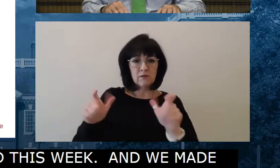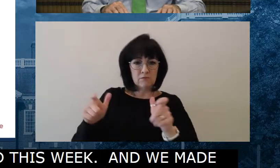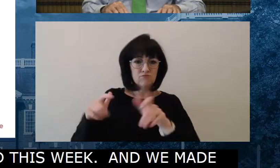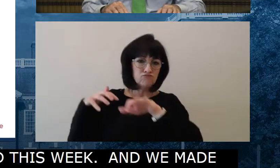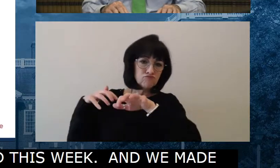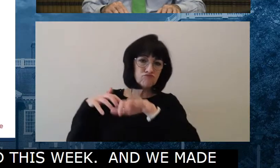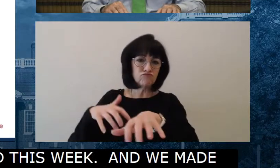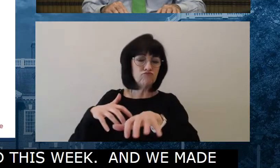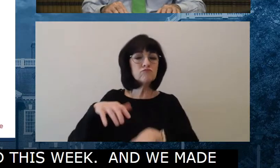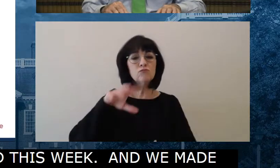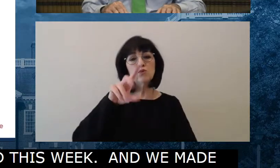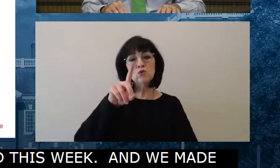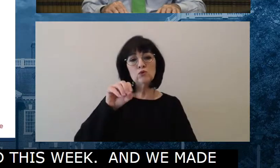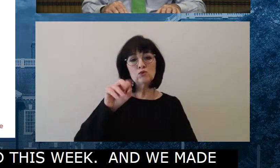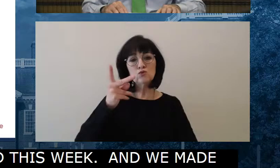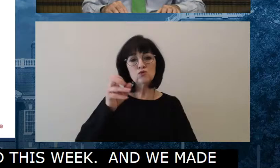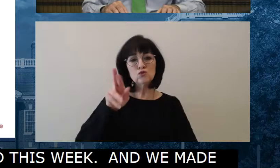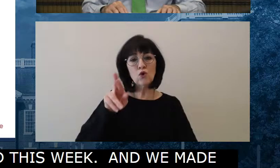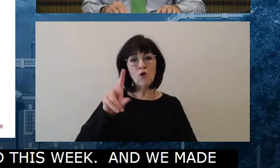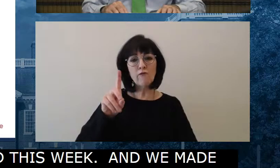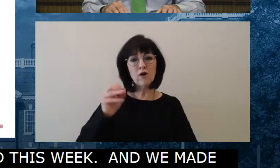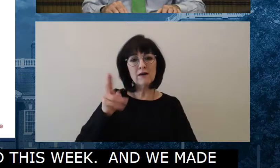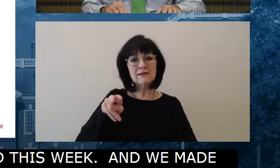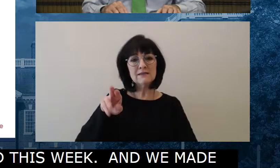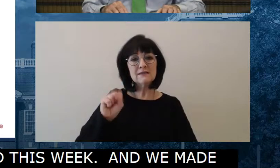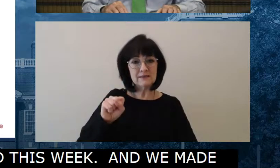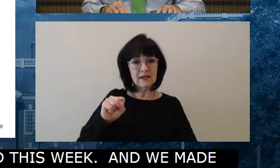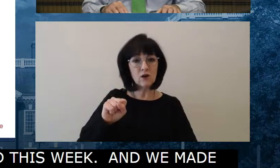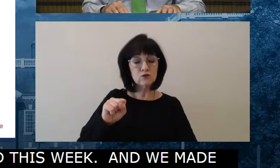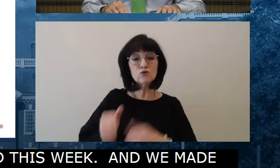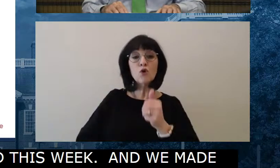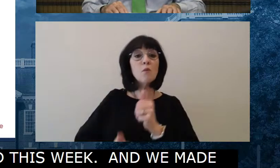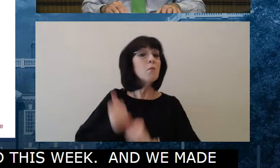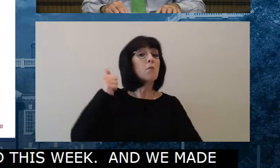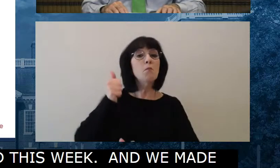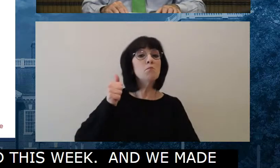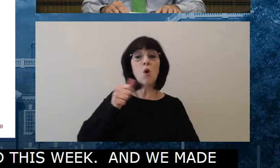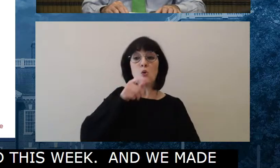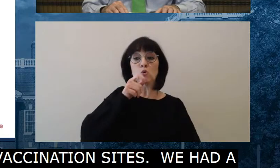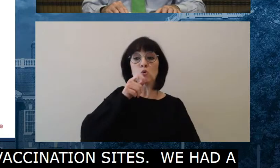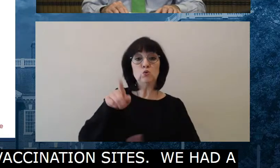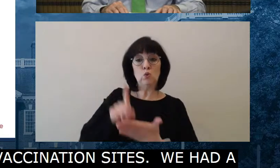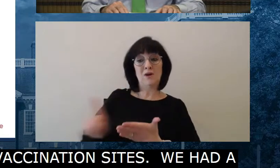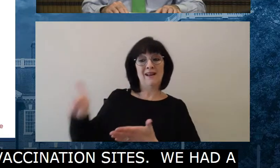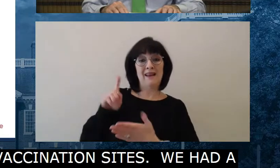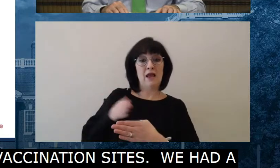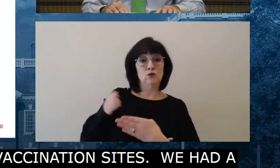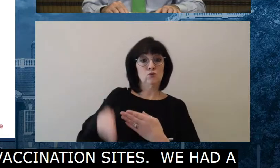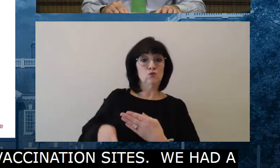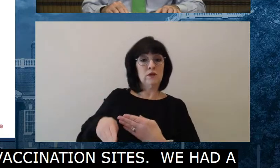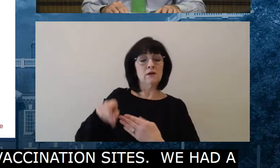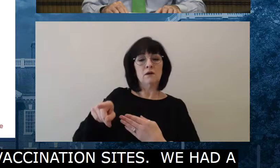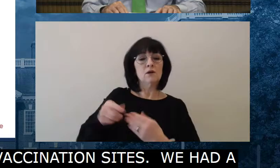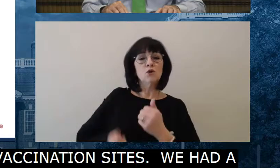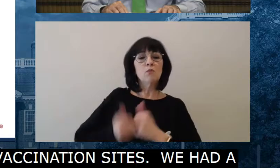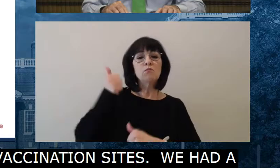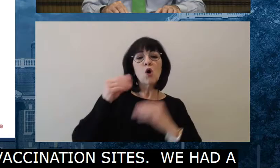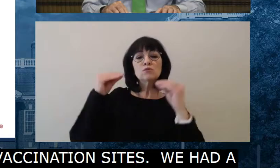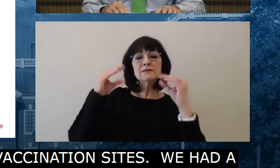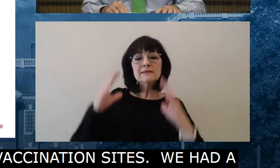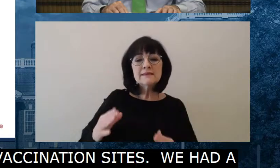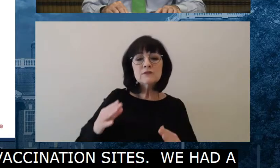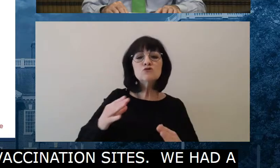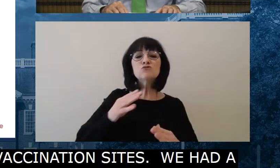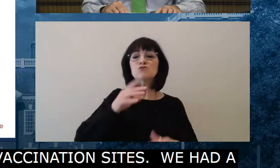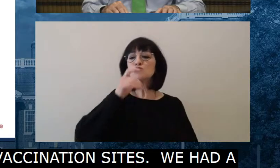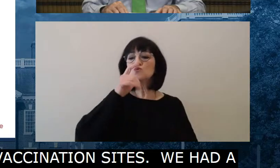Downs, focusing mostly, primarily initially on teachers and educators, again, to meet the challenge that the president put